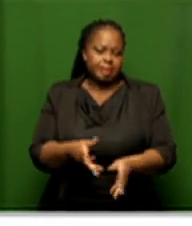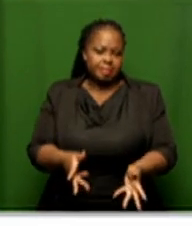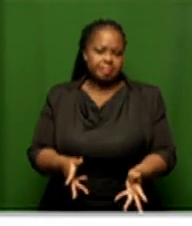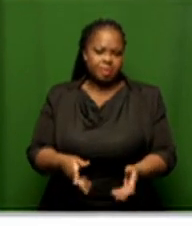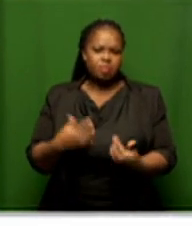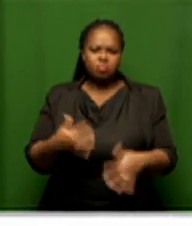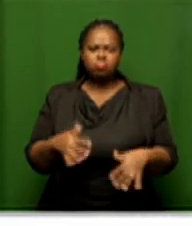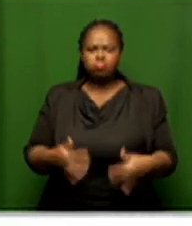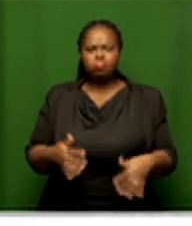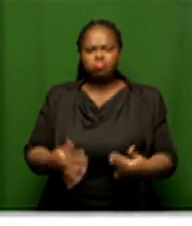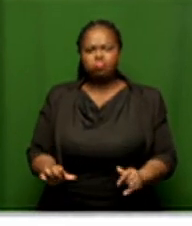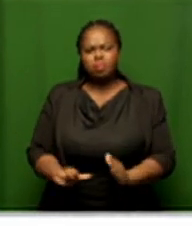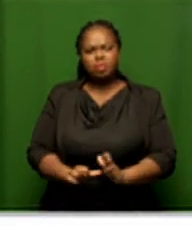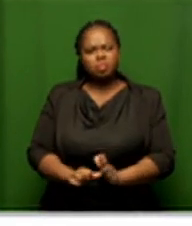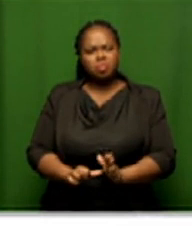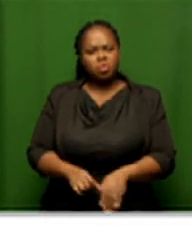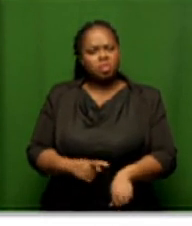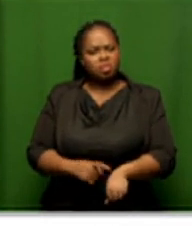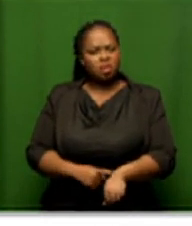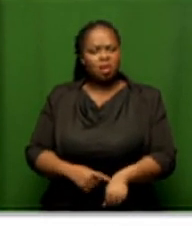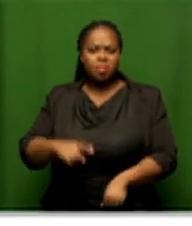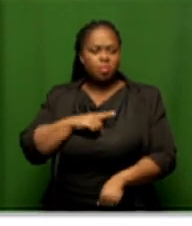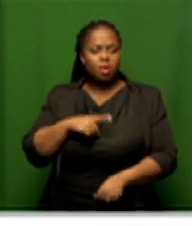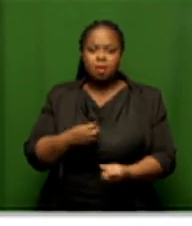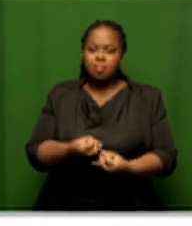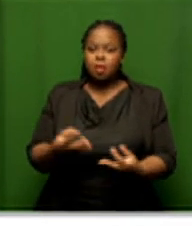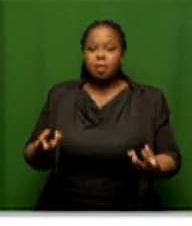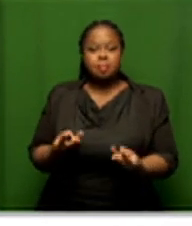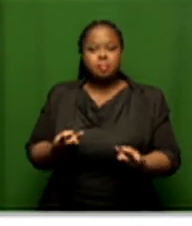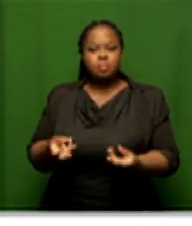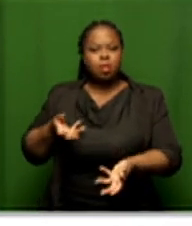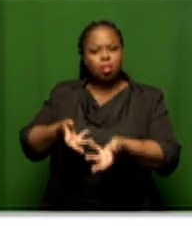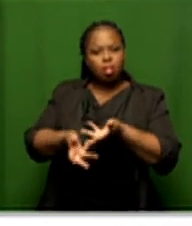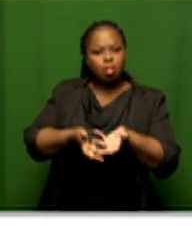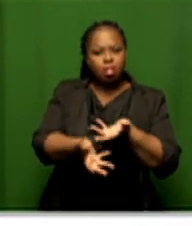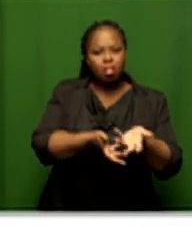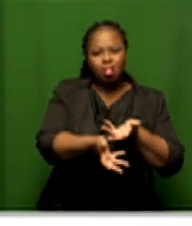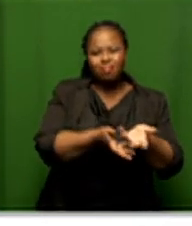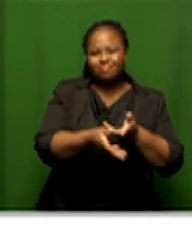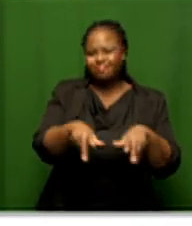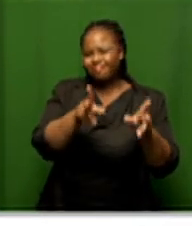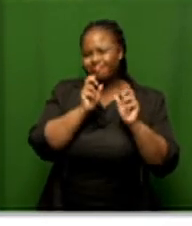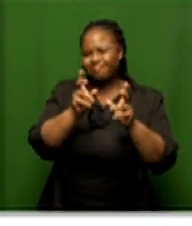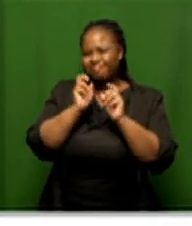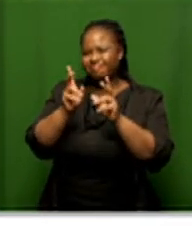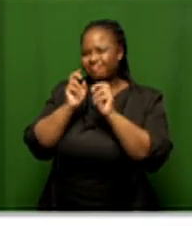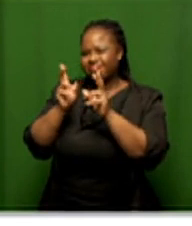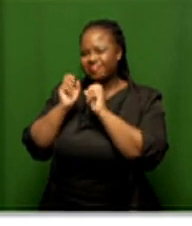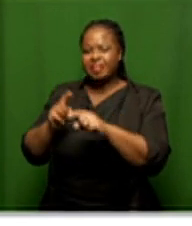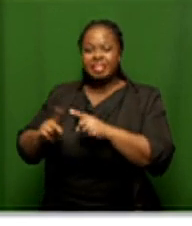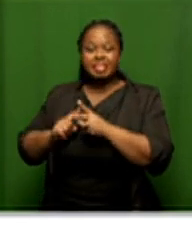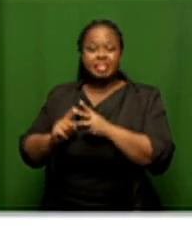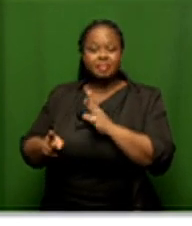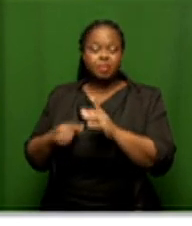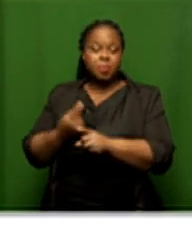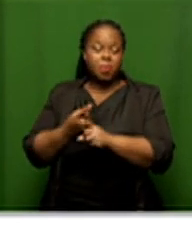was a significant moment for him because many people we have spoken to over the years have given us different anecdotes and reflections as to